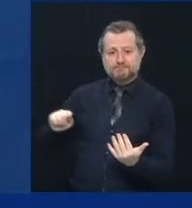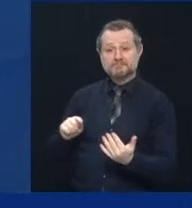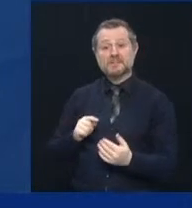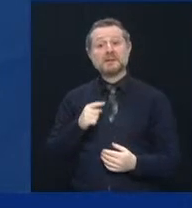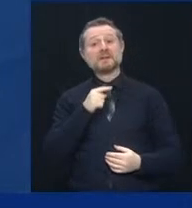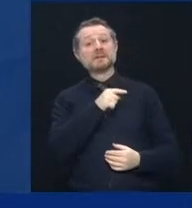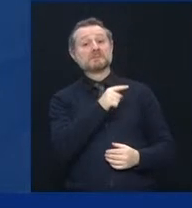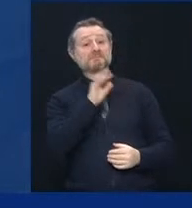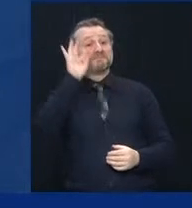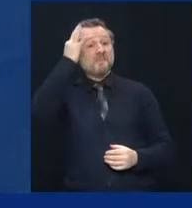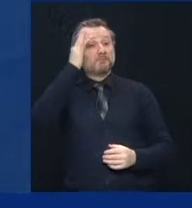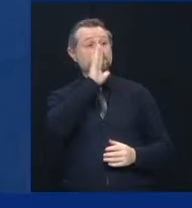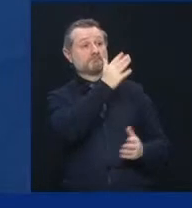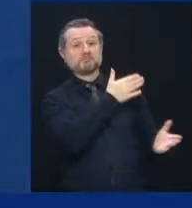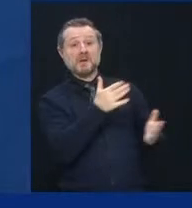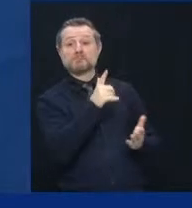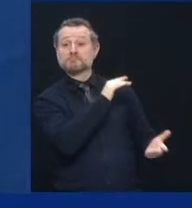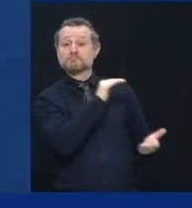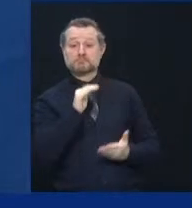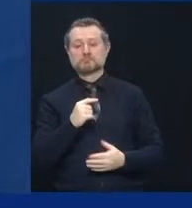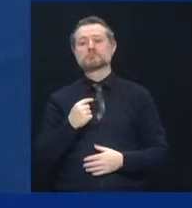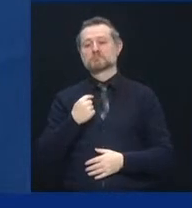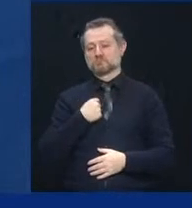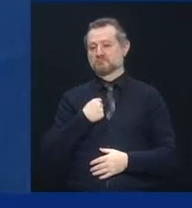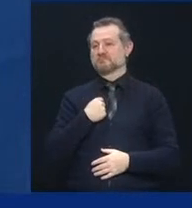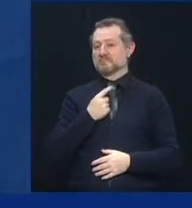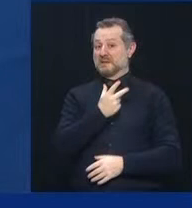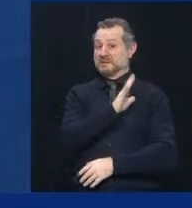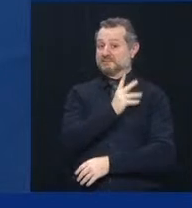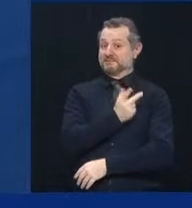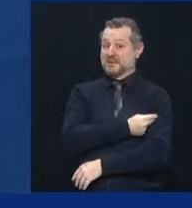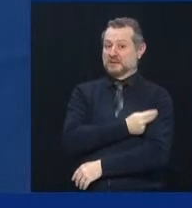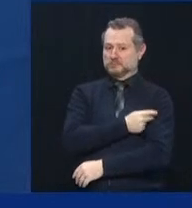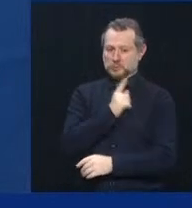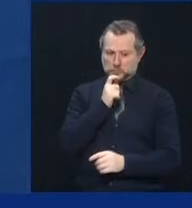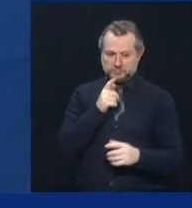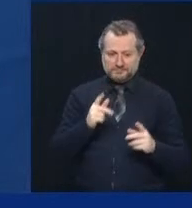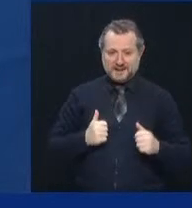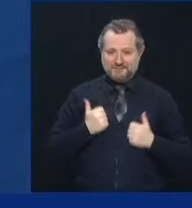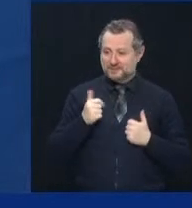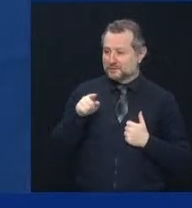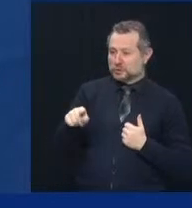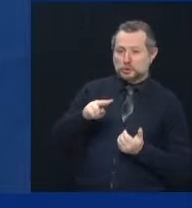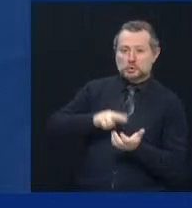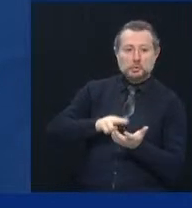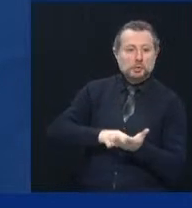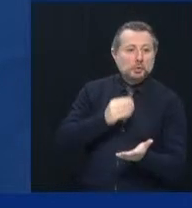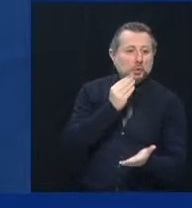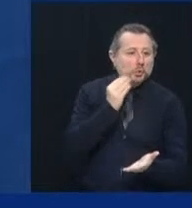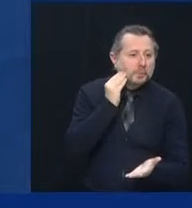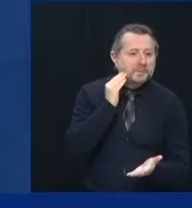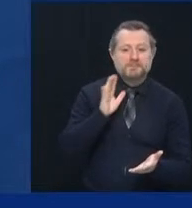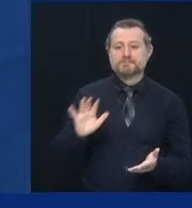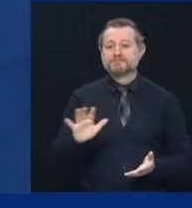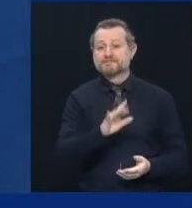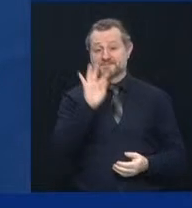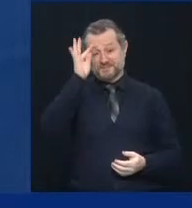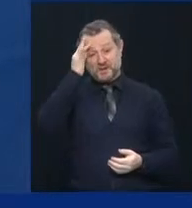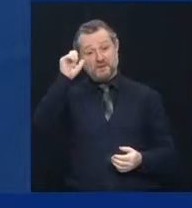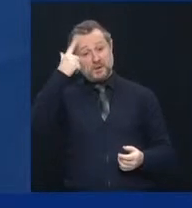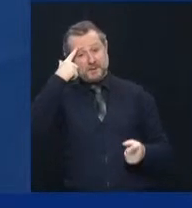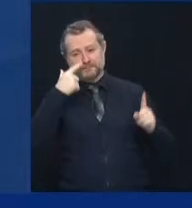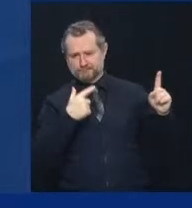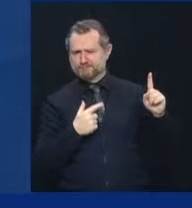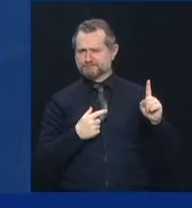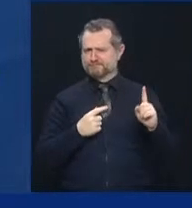plan where we were vaccinating people in nursing homes. Federal government uses pharmacies to run